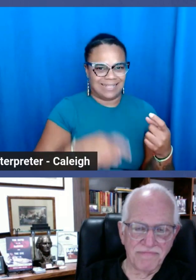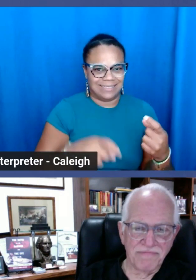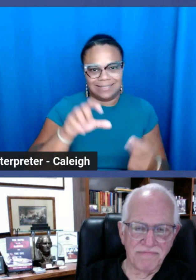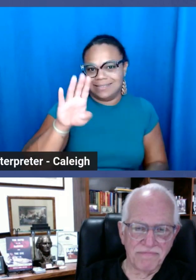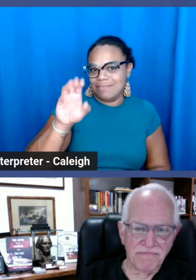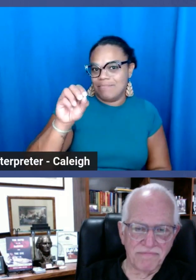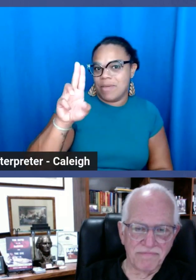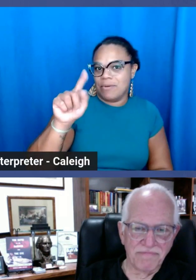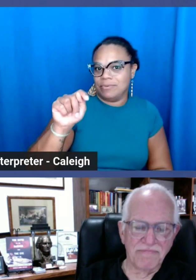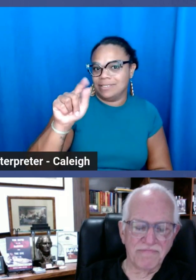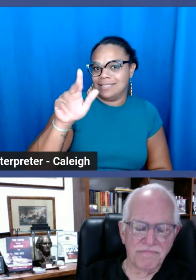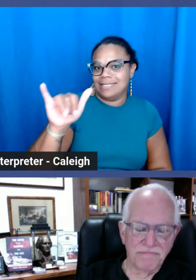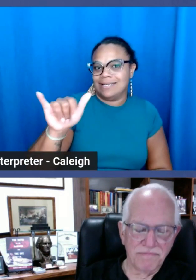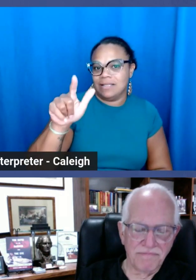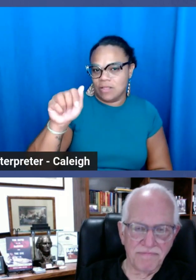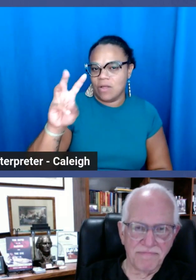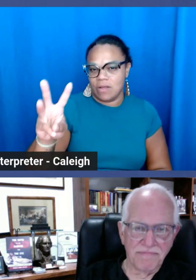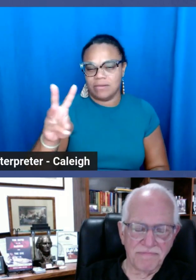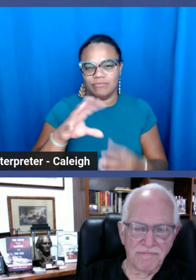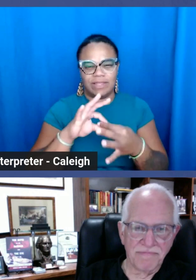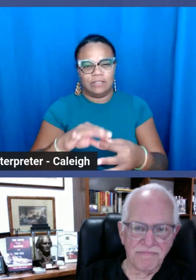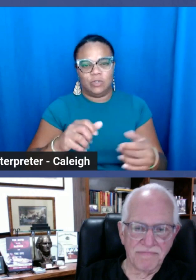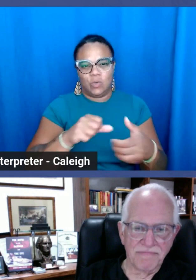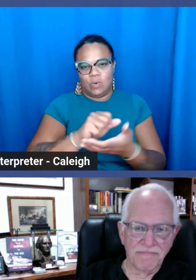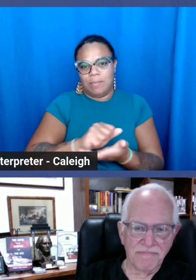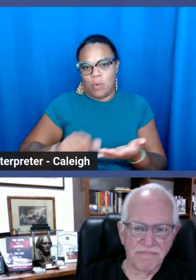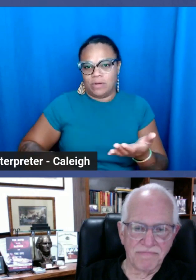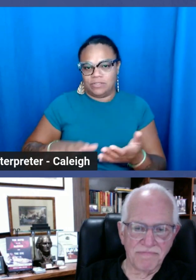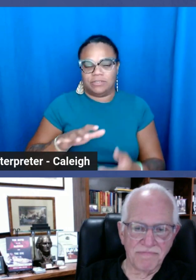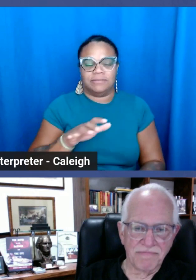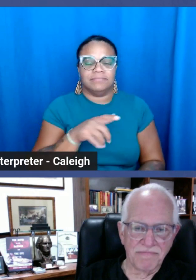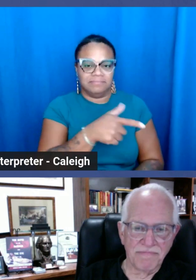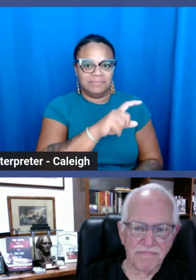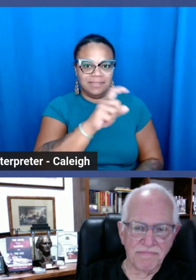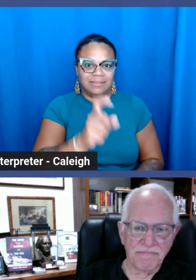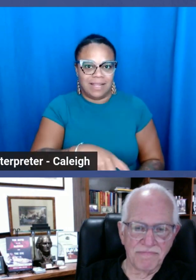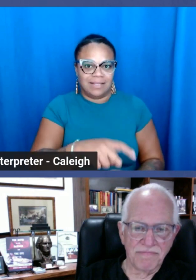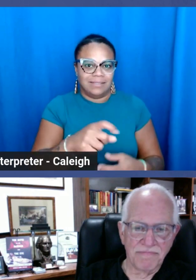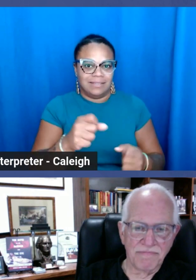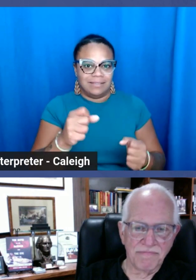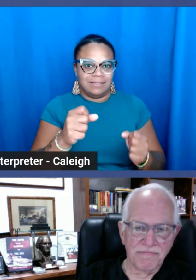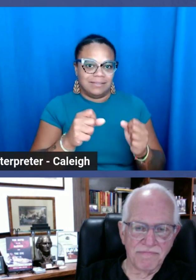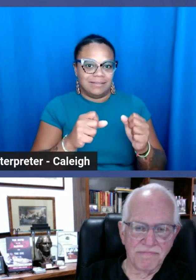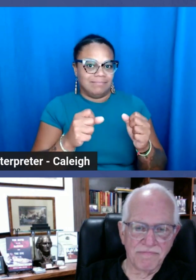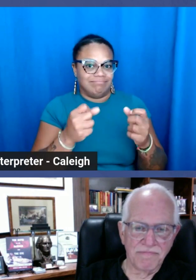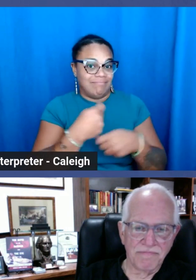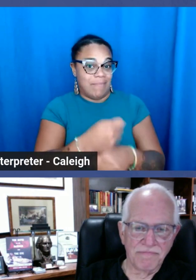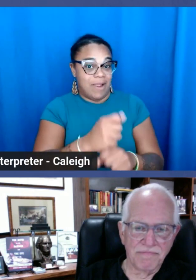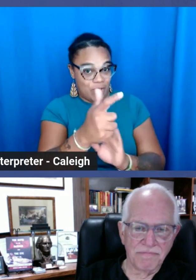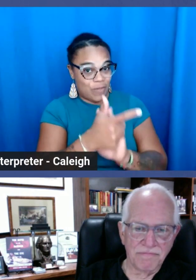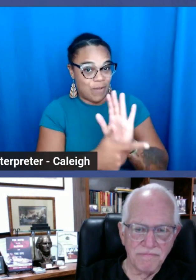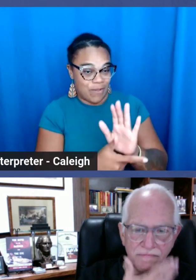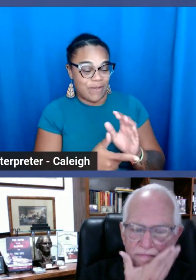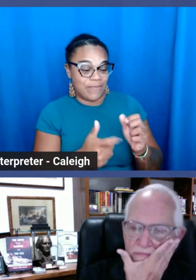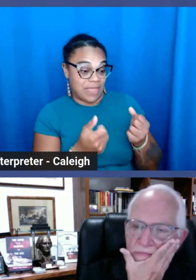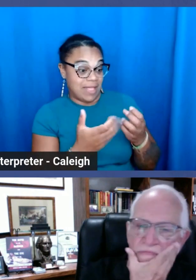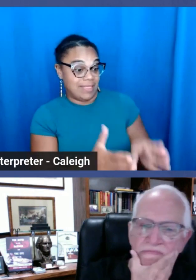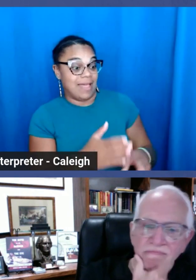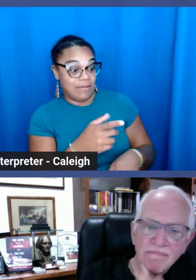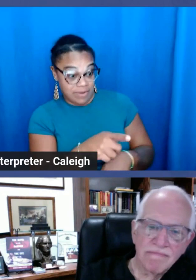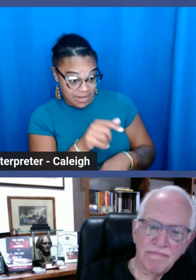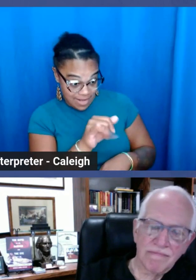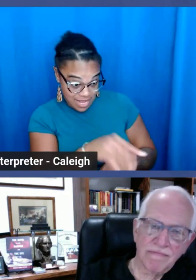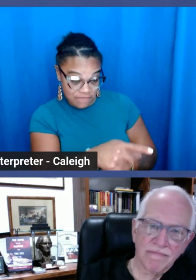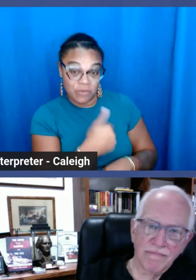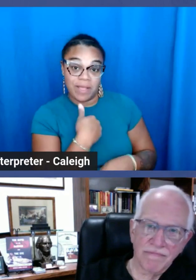to abortion, right? So Texas created a law that allowed anybody that had information about a doctor performing